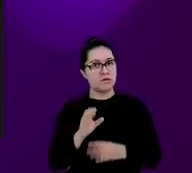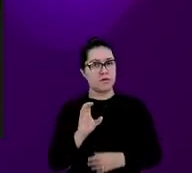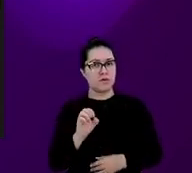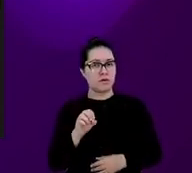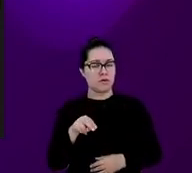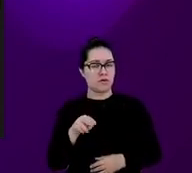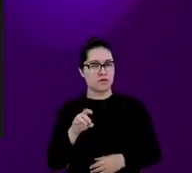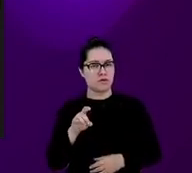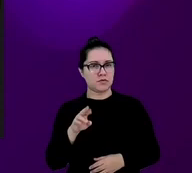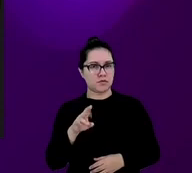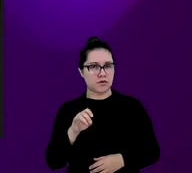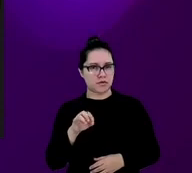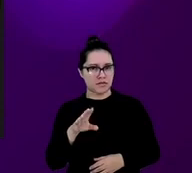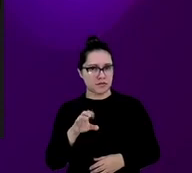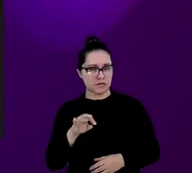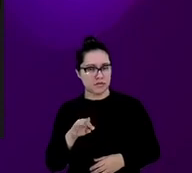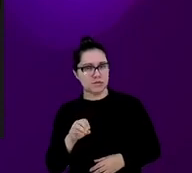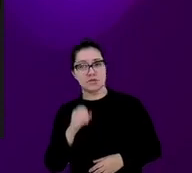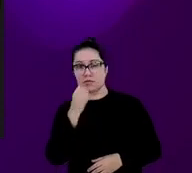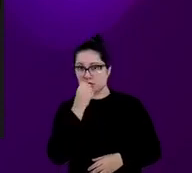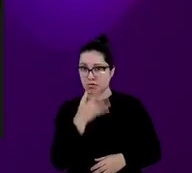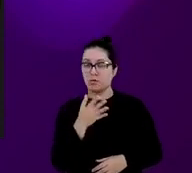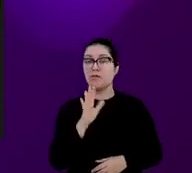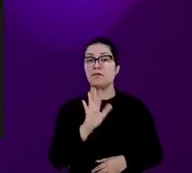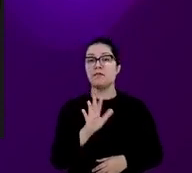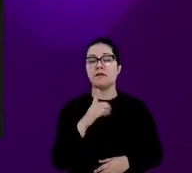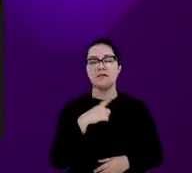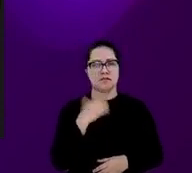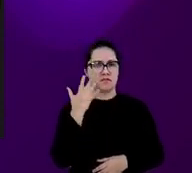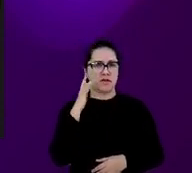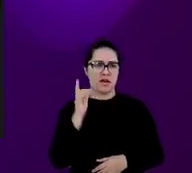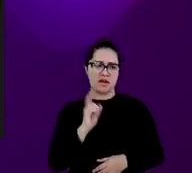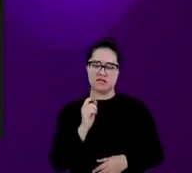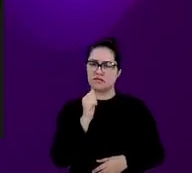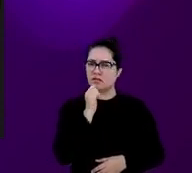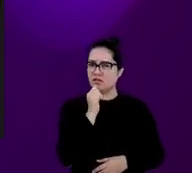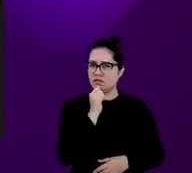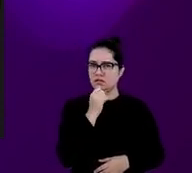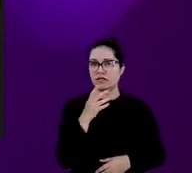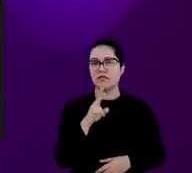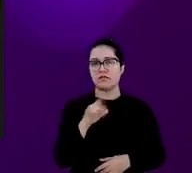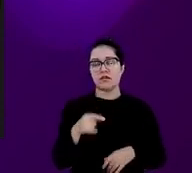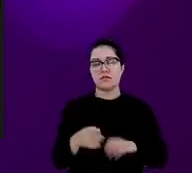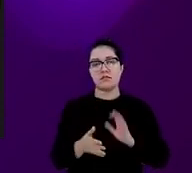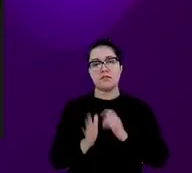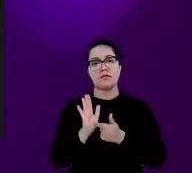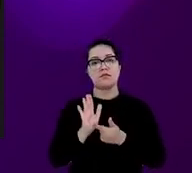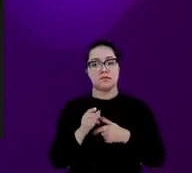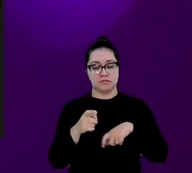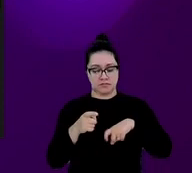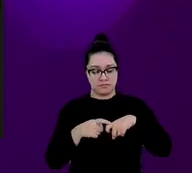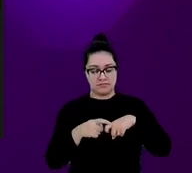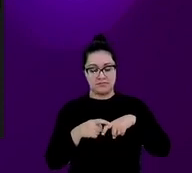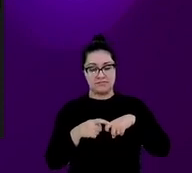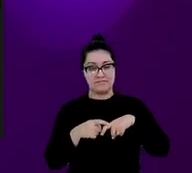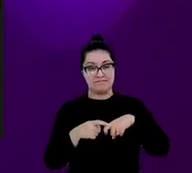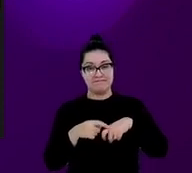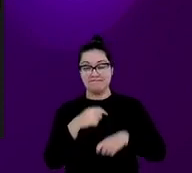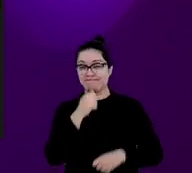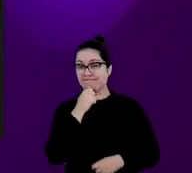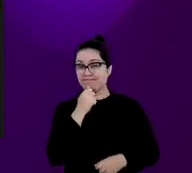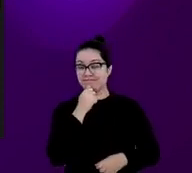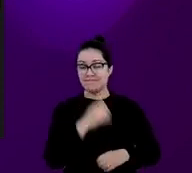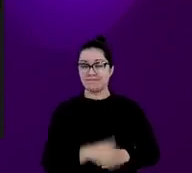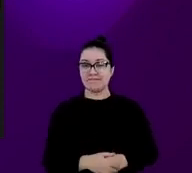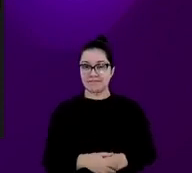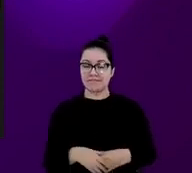it's actually been shown in the knee yet. I guess you could do it with MRI imaging.